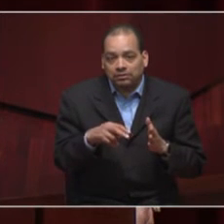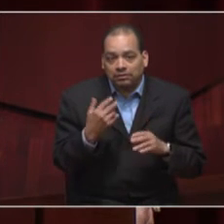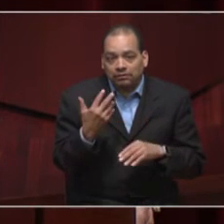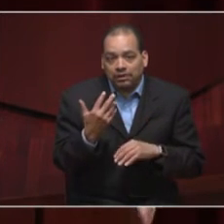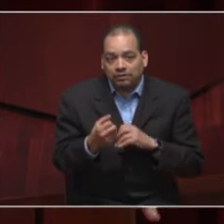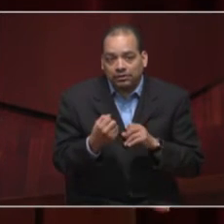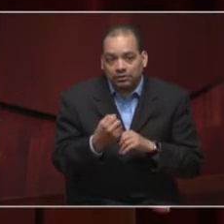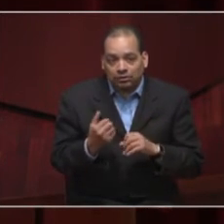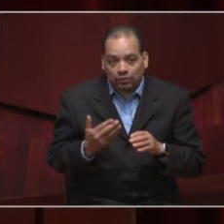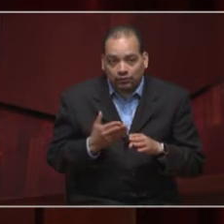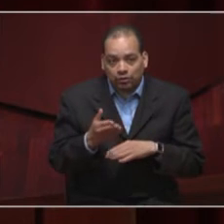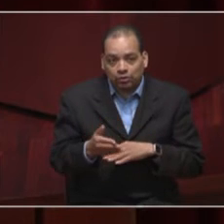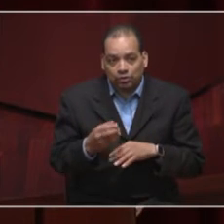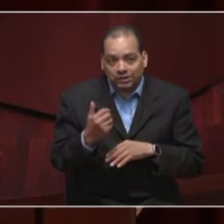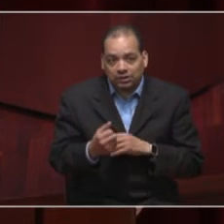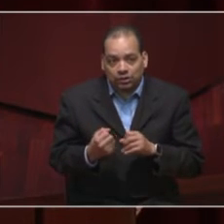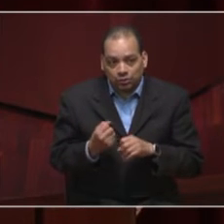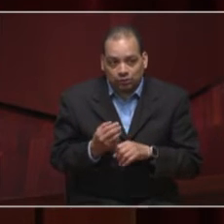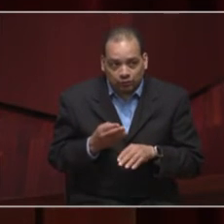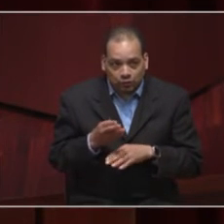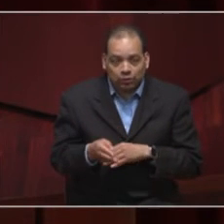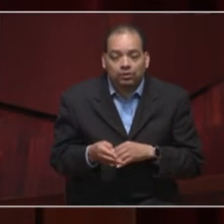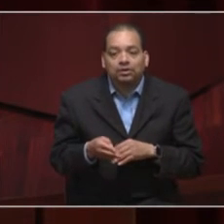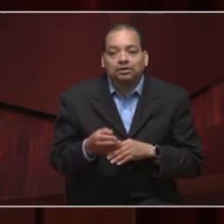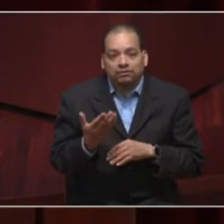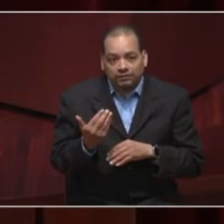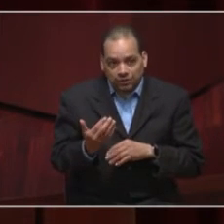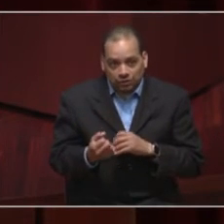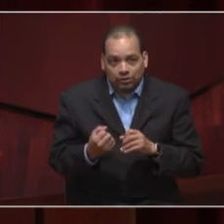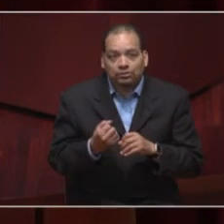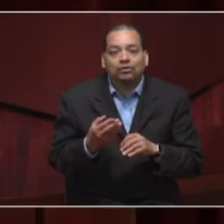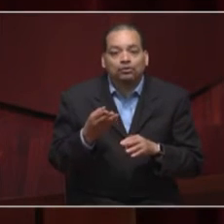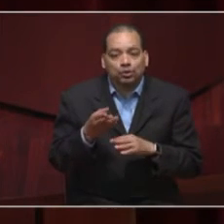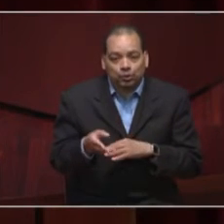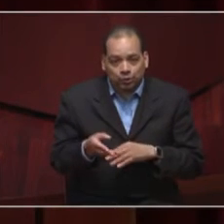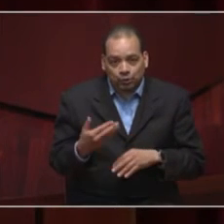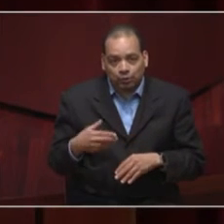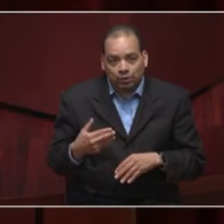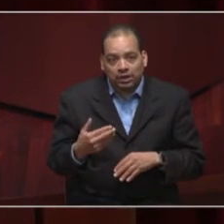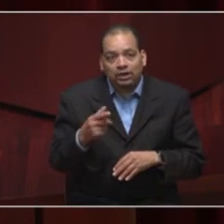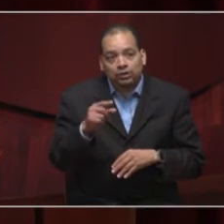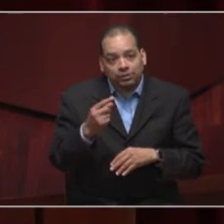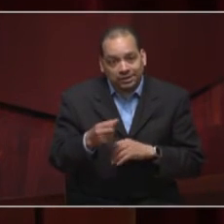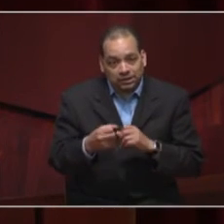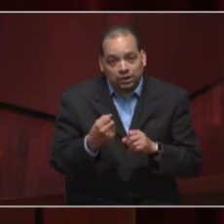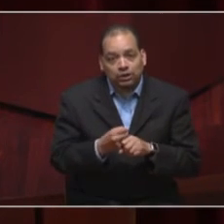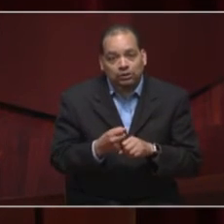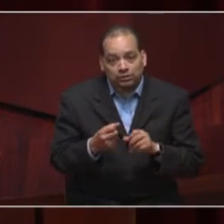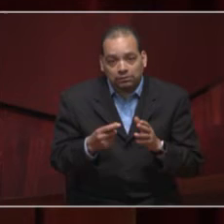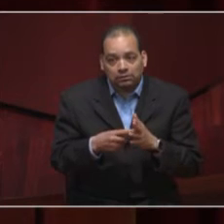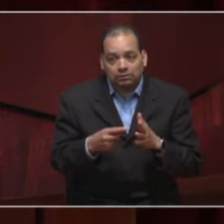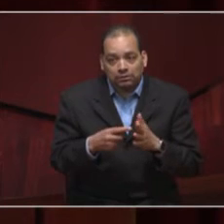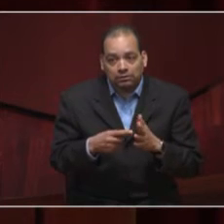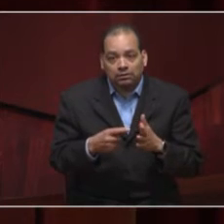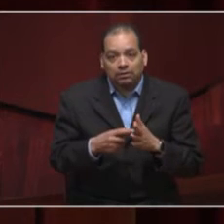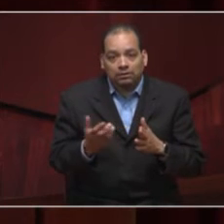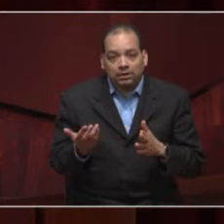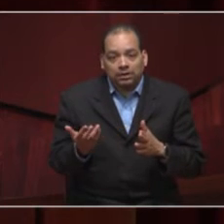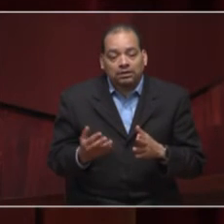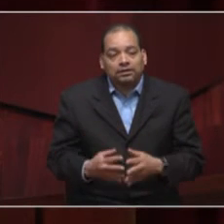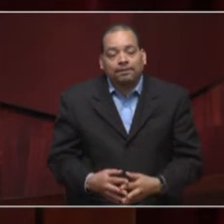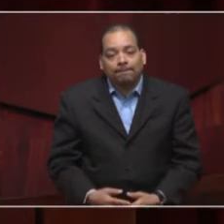overdue, 10 years overdue, 15 years overdue, and 20 years overdue.